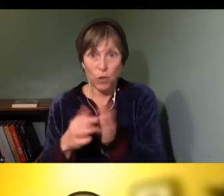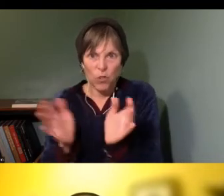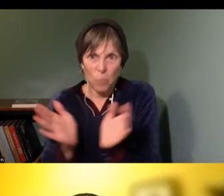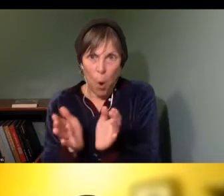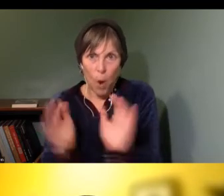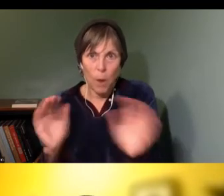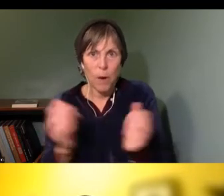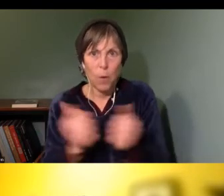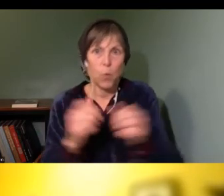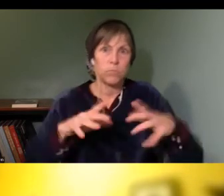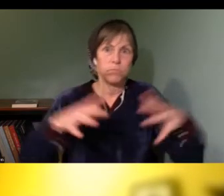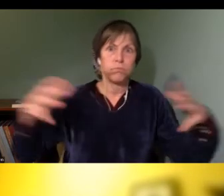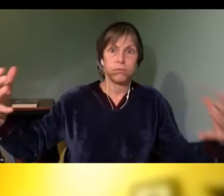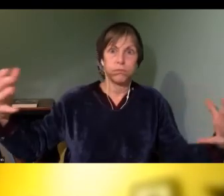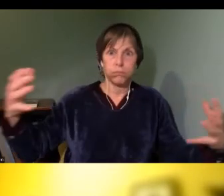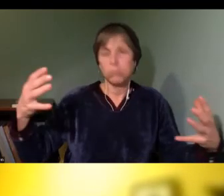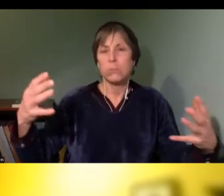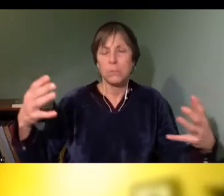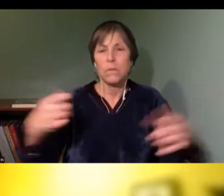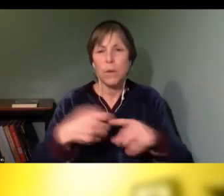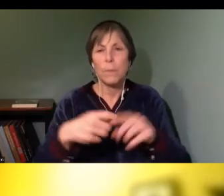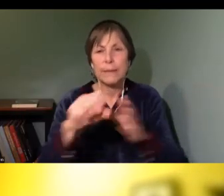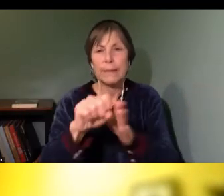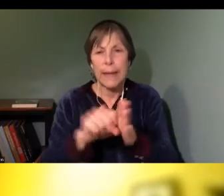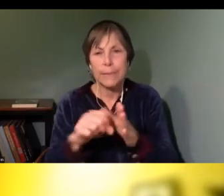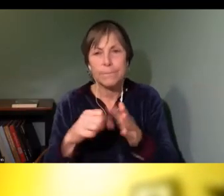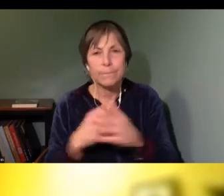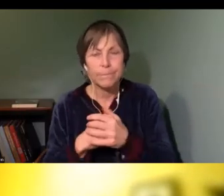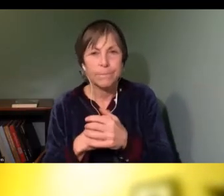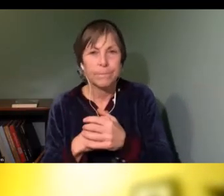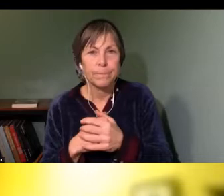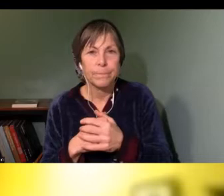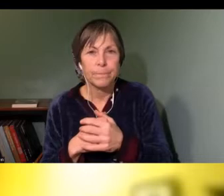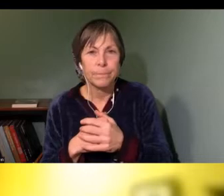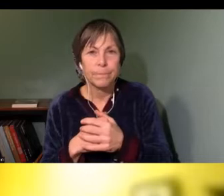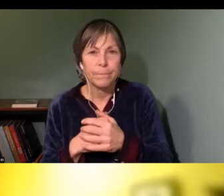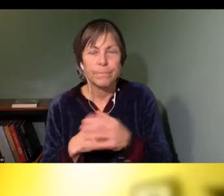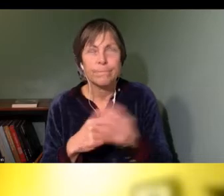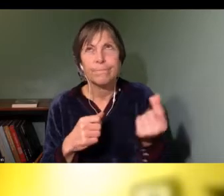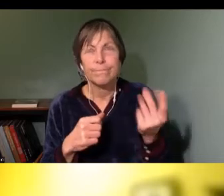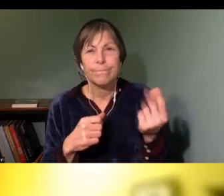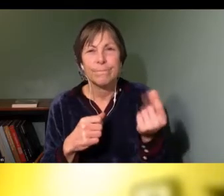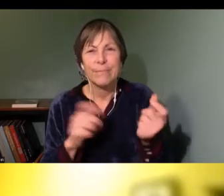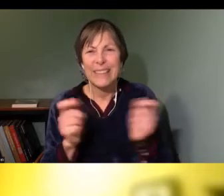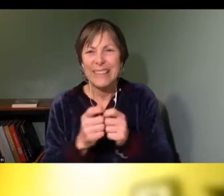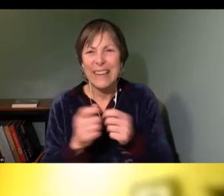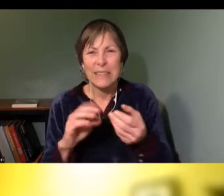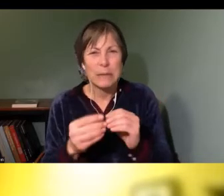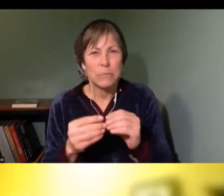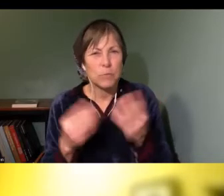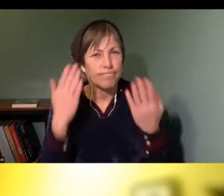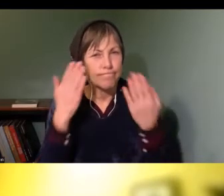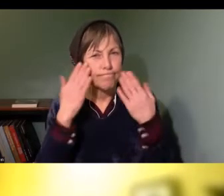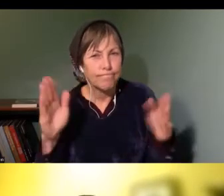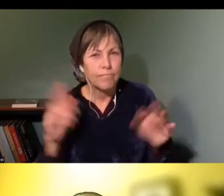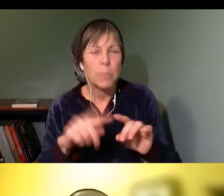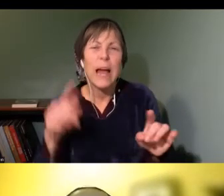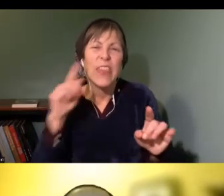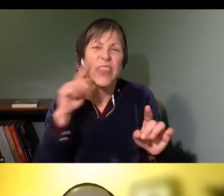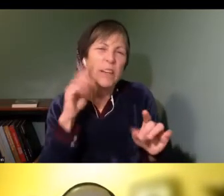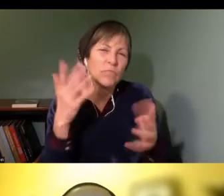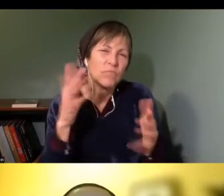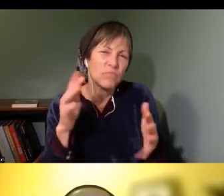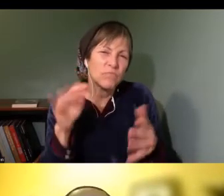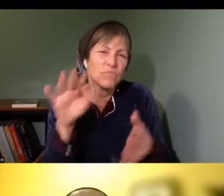registry that comes from the state um so i don't have the precise numbers off the top of my head but i think we're somewhere around like